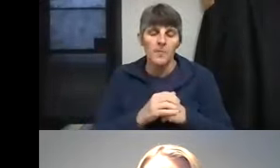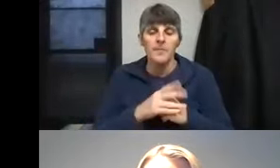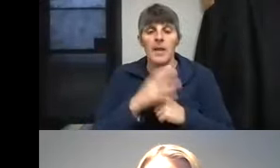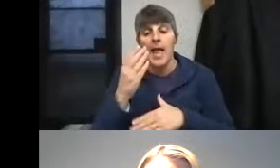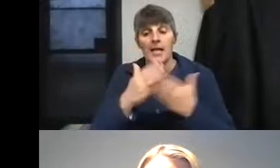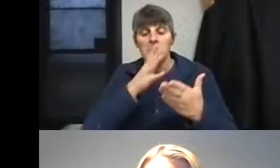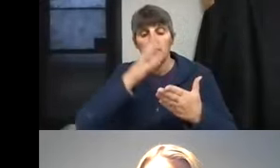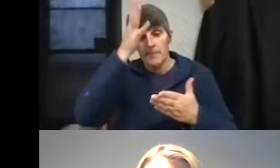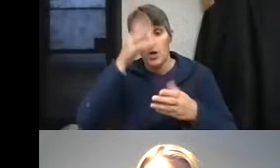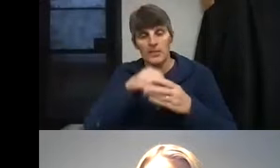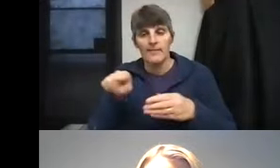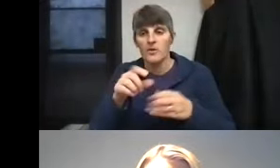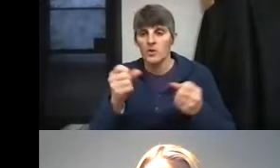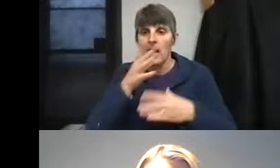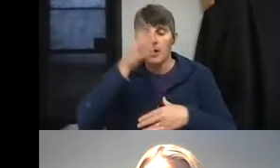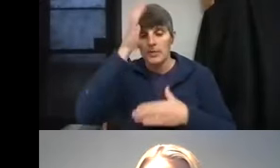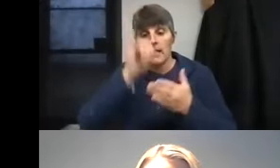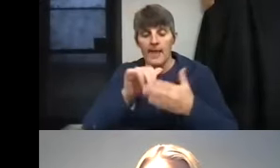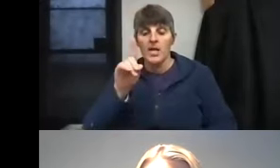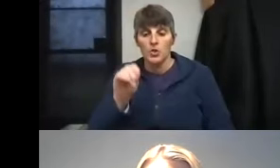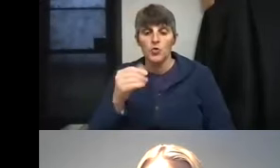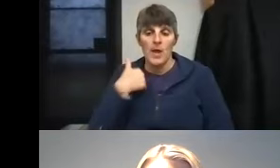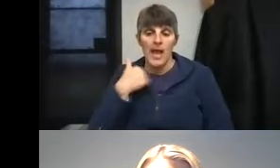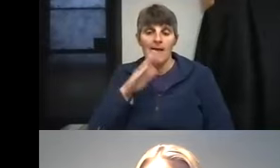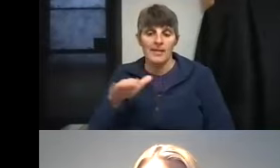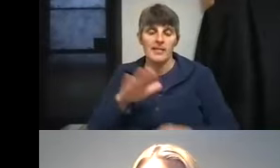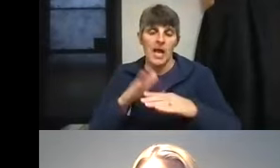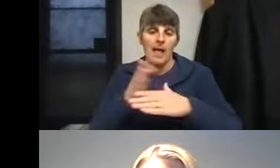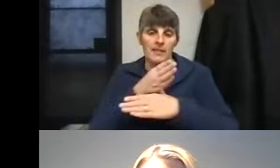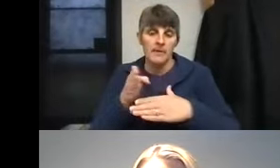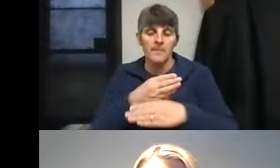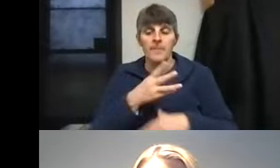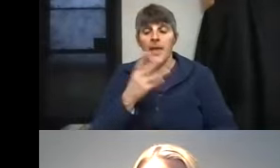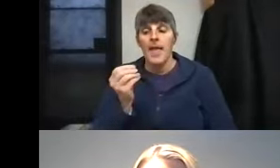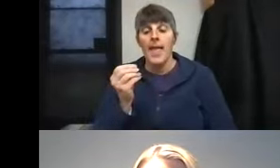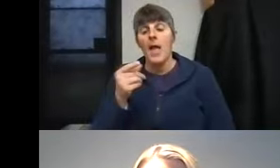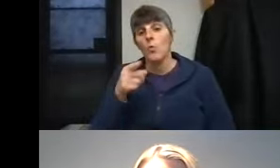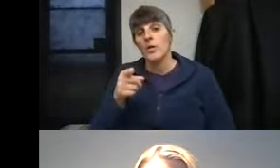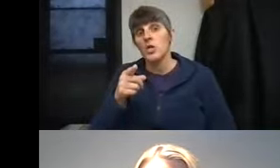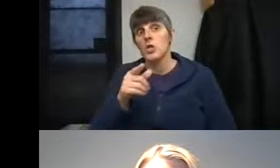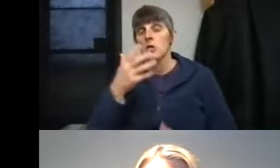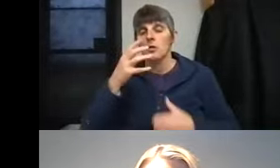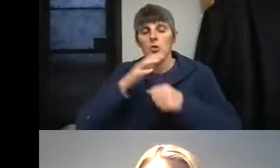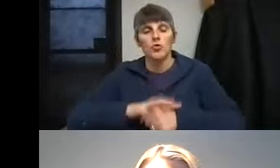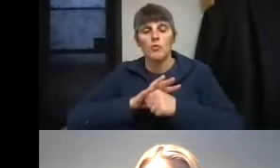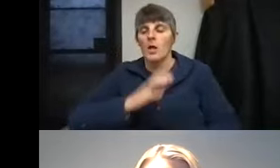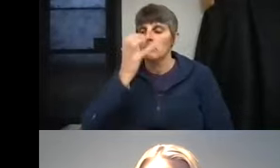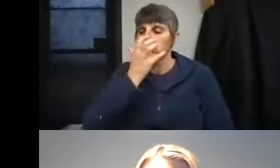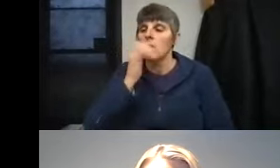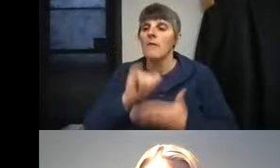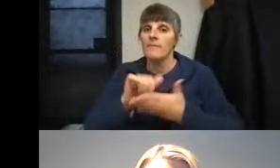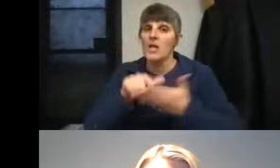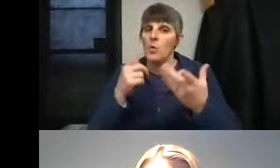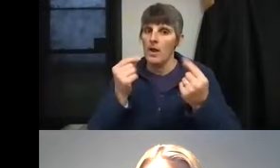of the parents in there's a lot of parents that do have kids on a spectrum. And when you're stressed out, that's what I would use